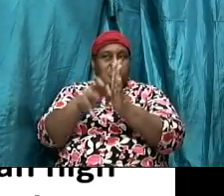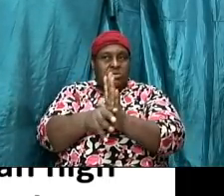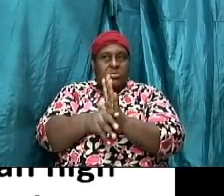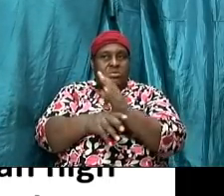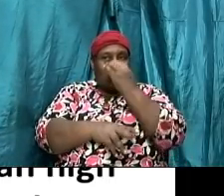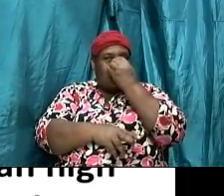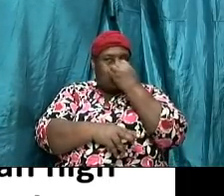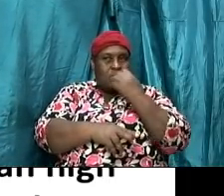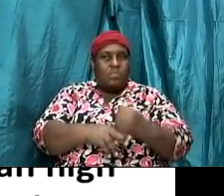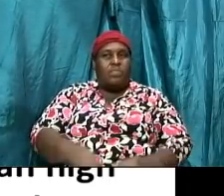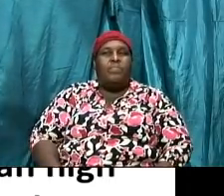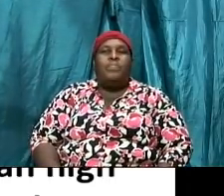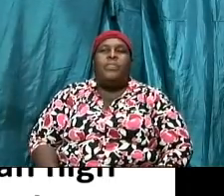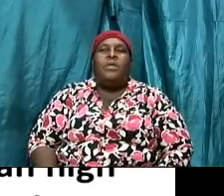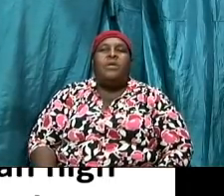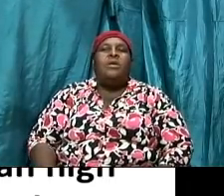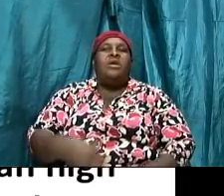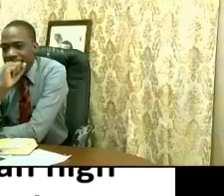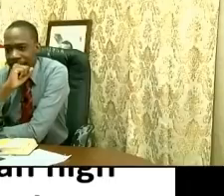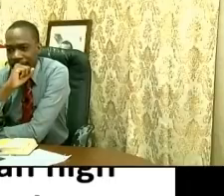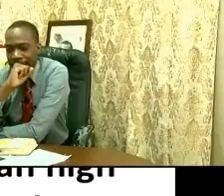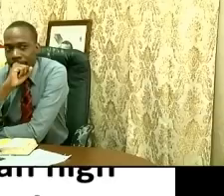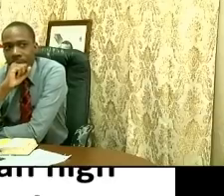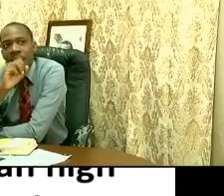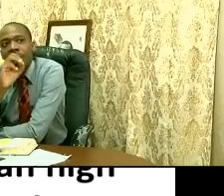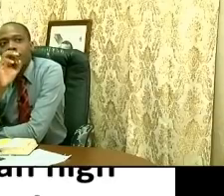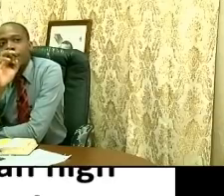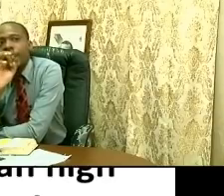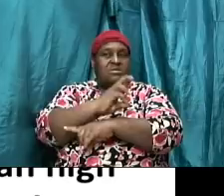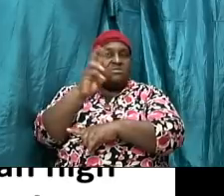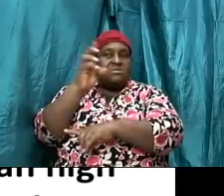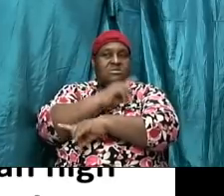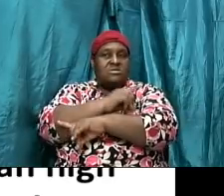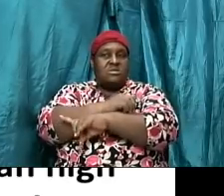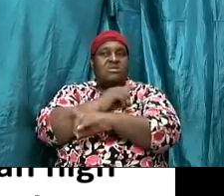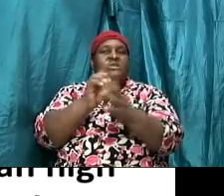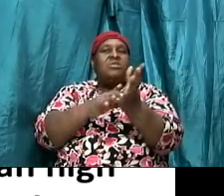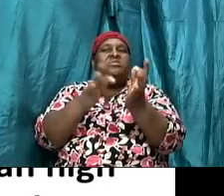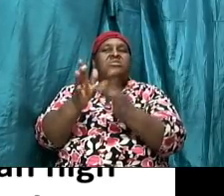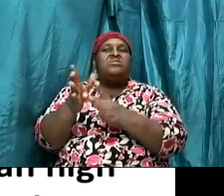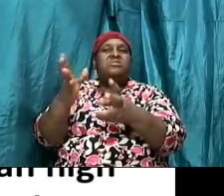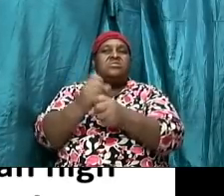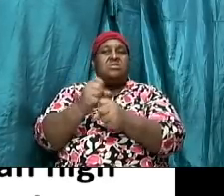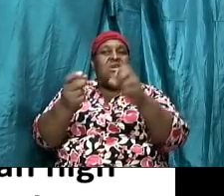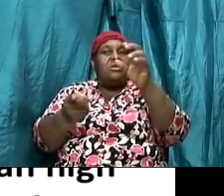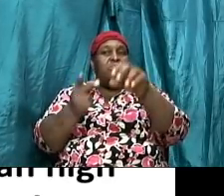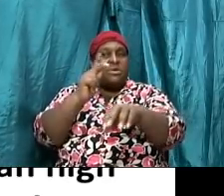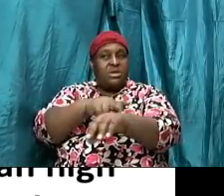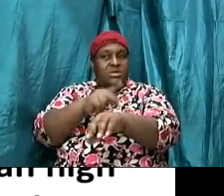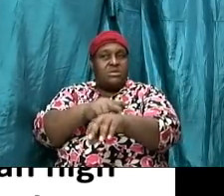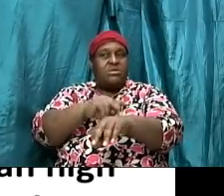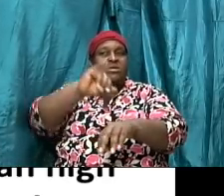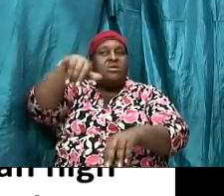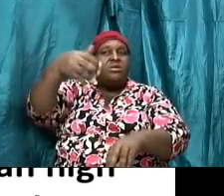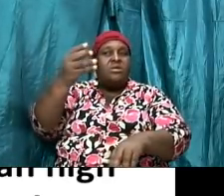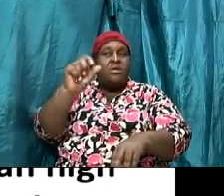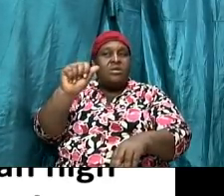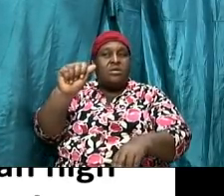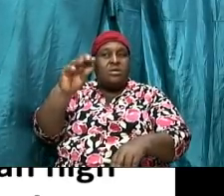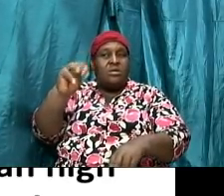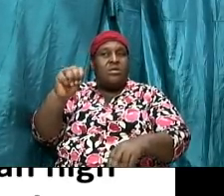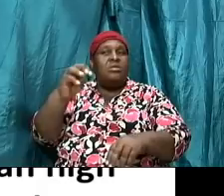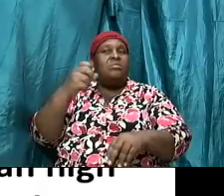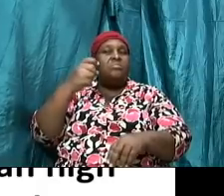It says, "After 6 days, Jesus taketh Peter, James, and John his